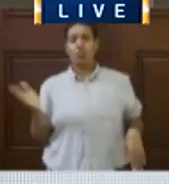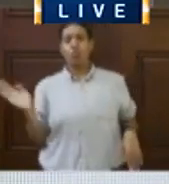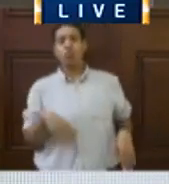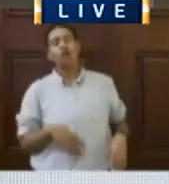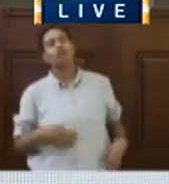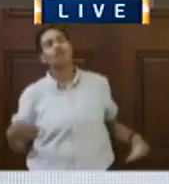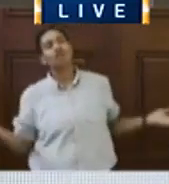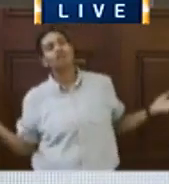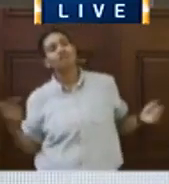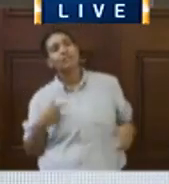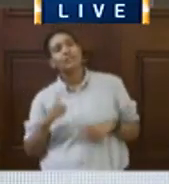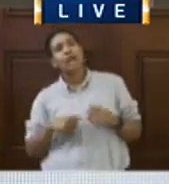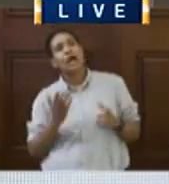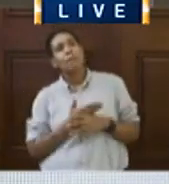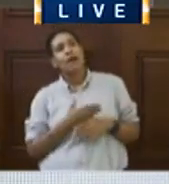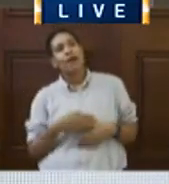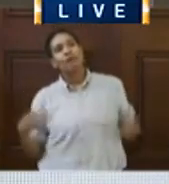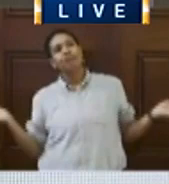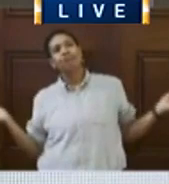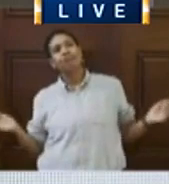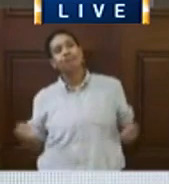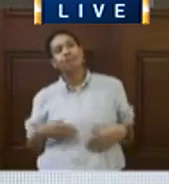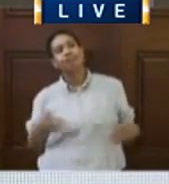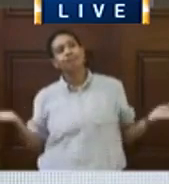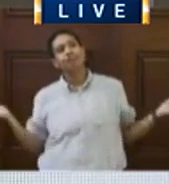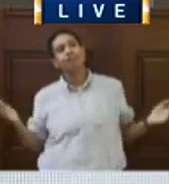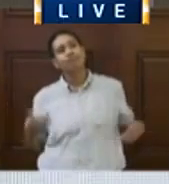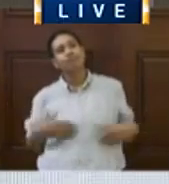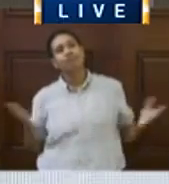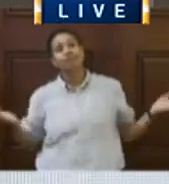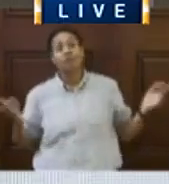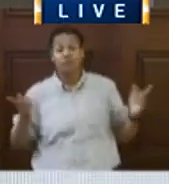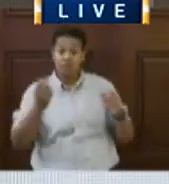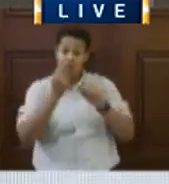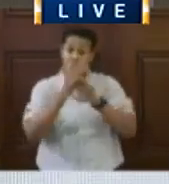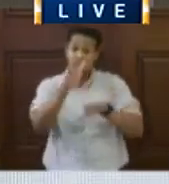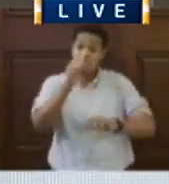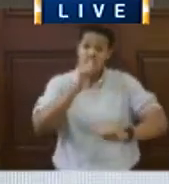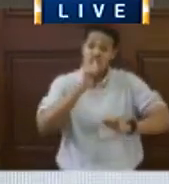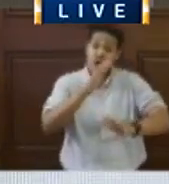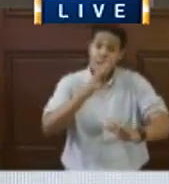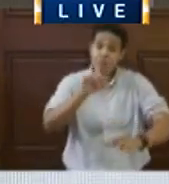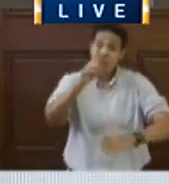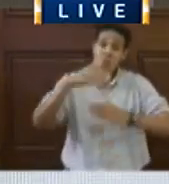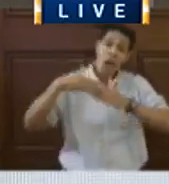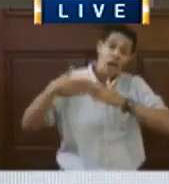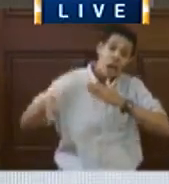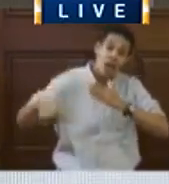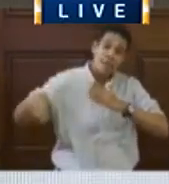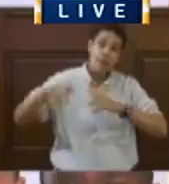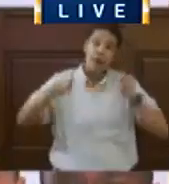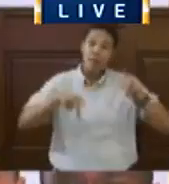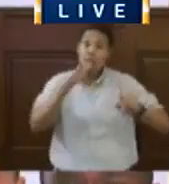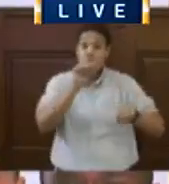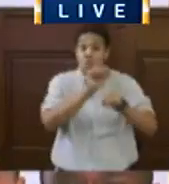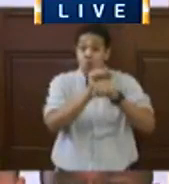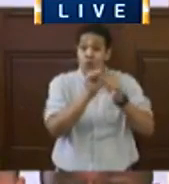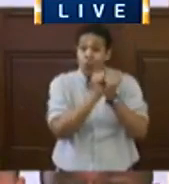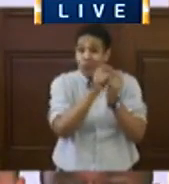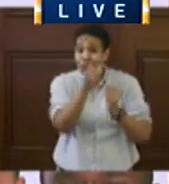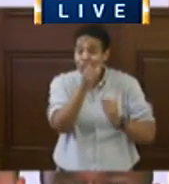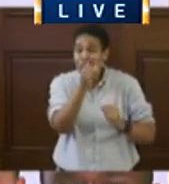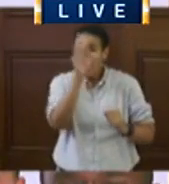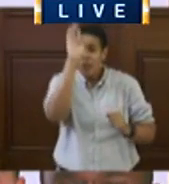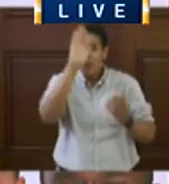will cause your grandmother and your neighbor and the people in your workplace to be